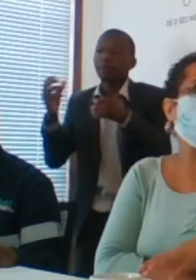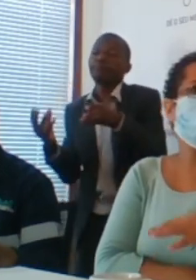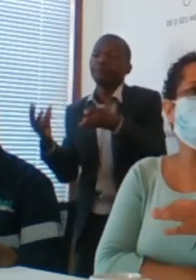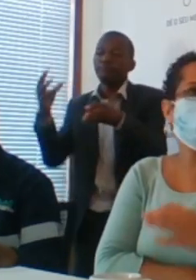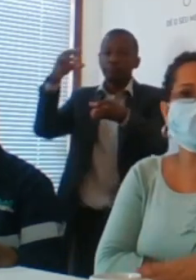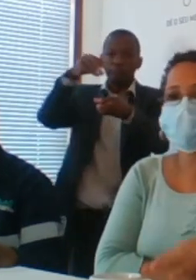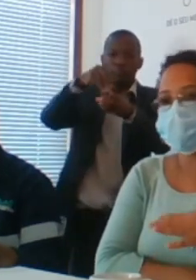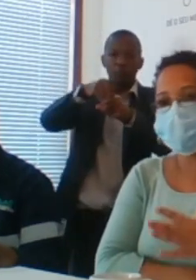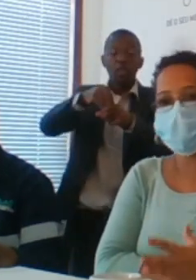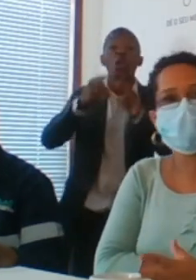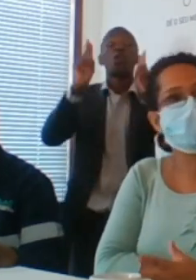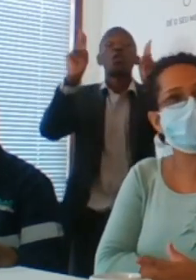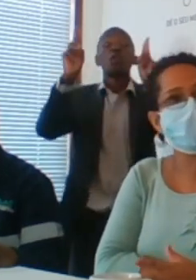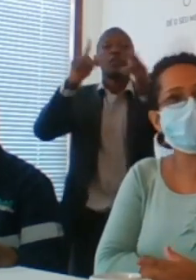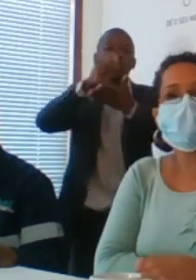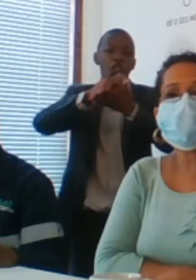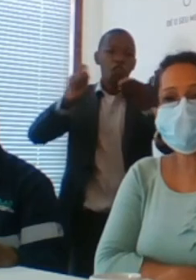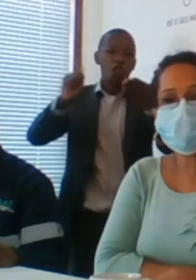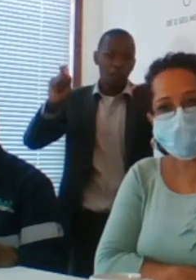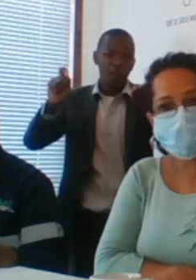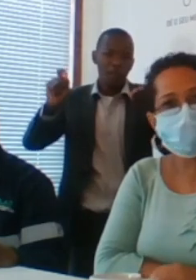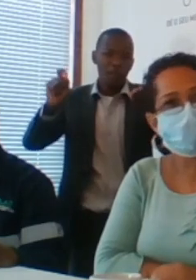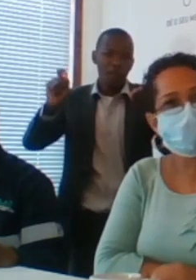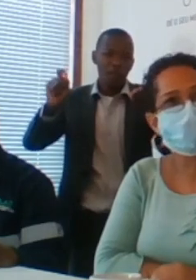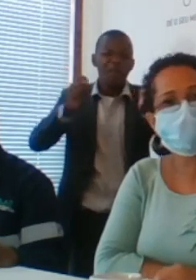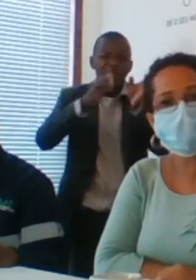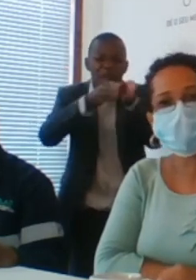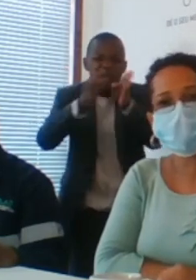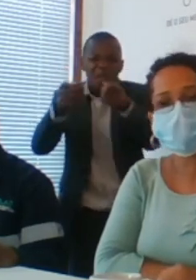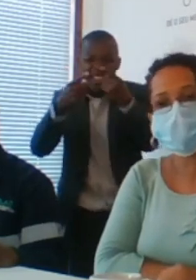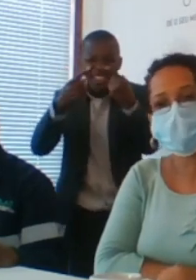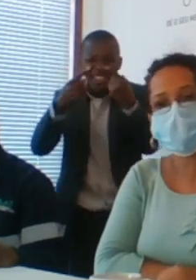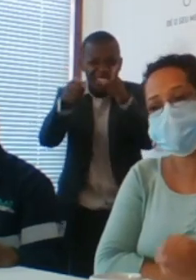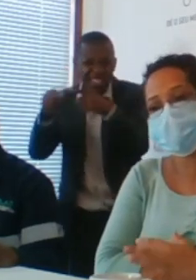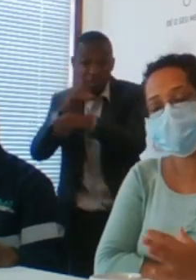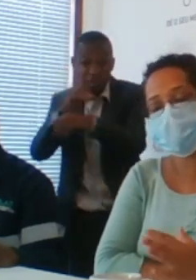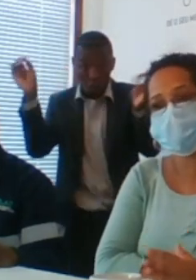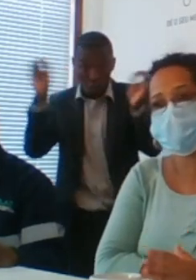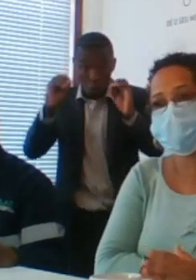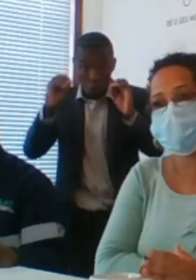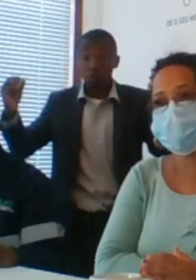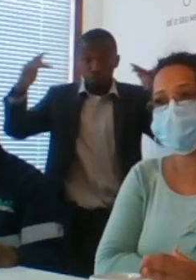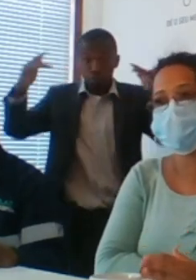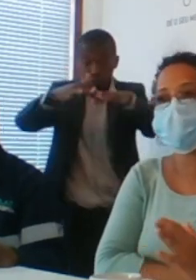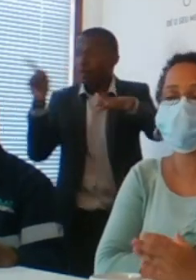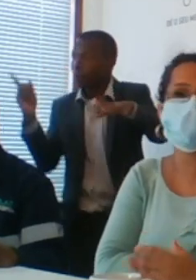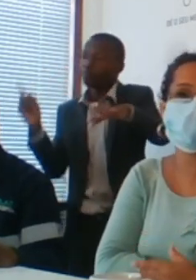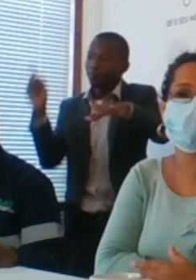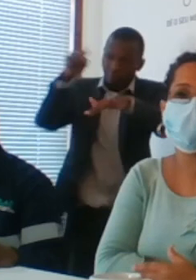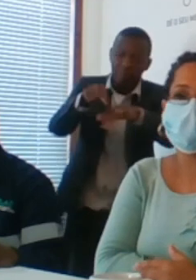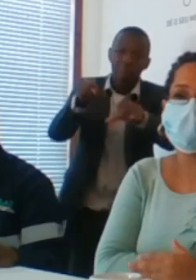normal private or public school, and yes, you should be treated as special for